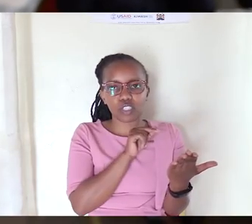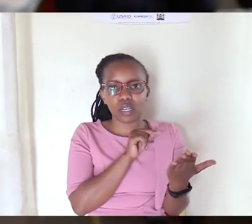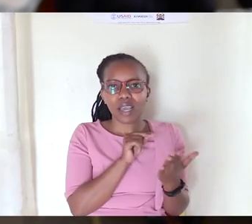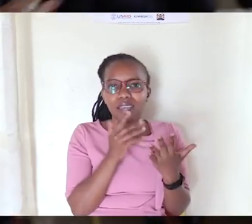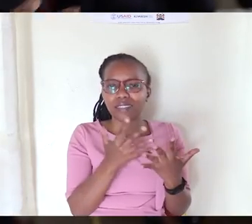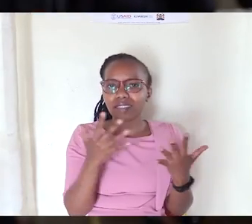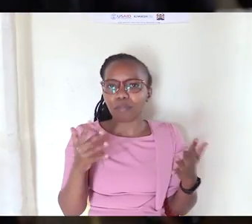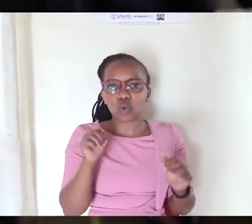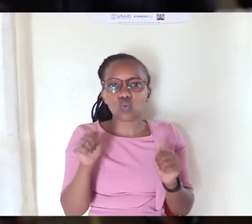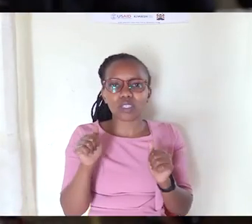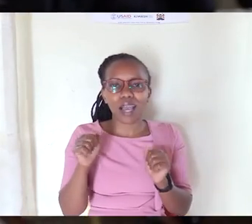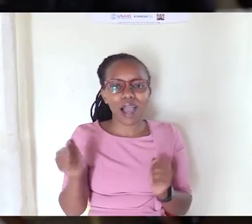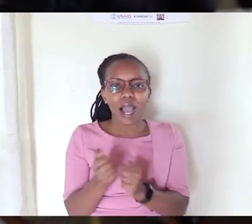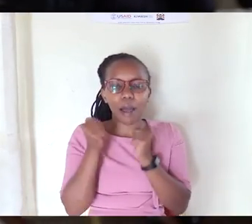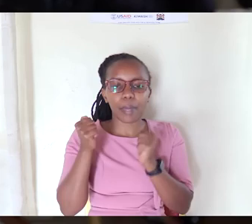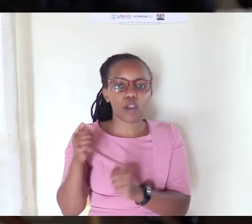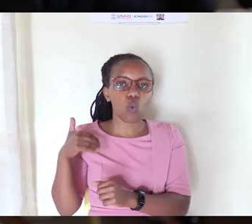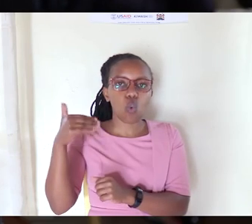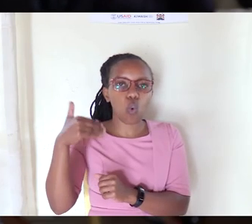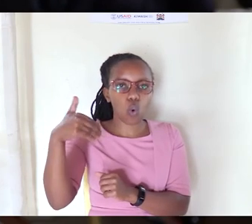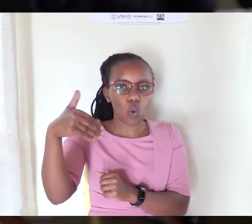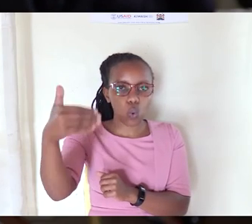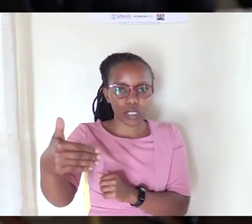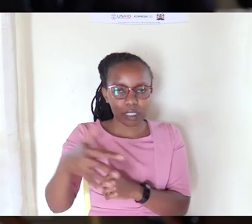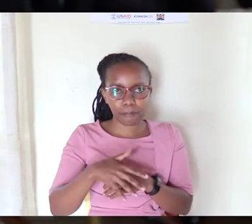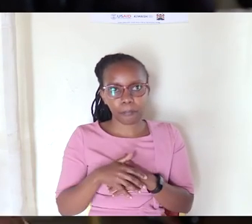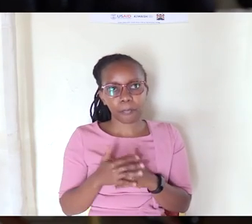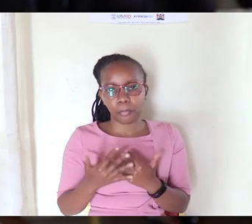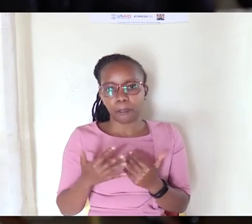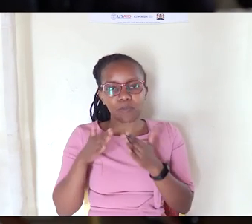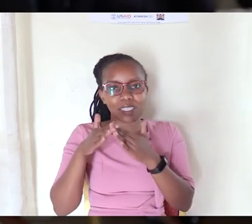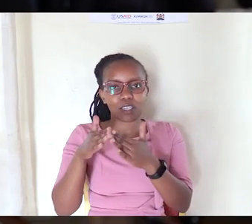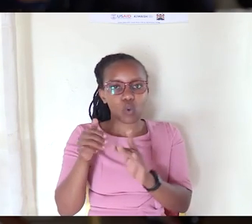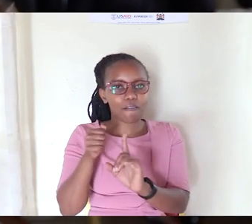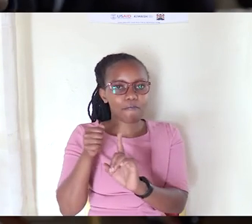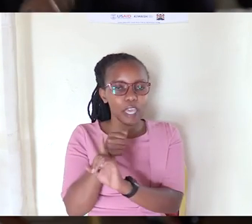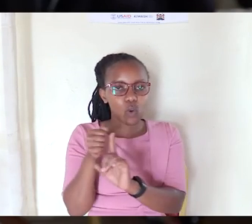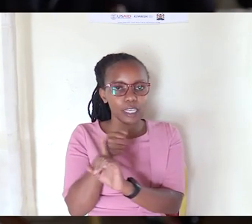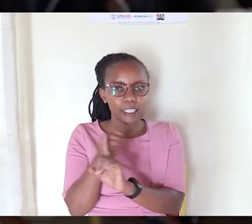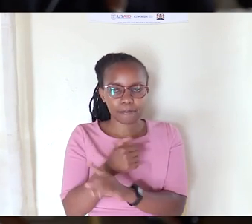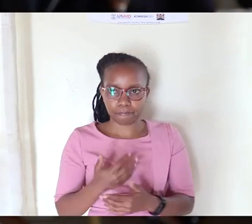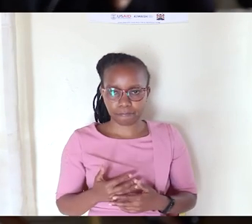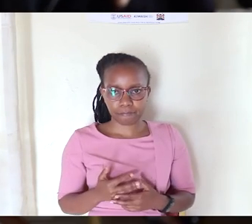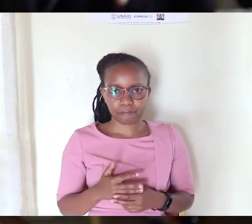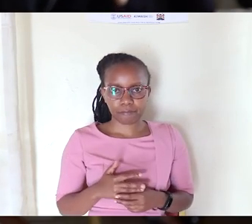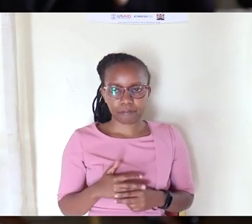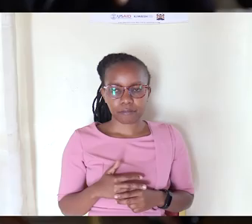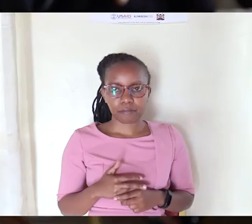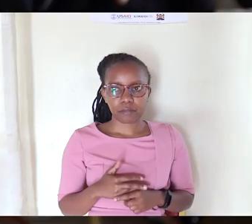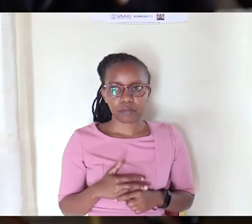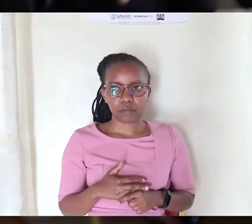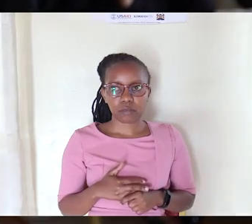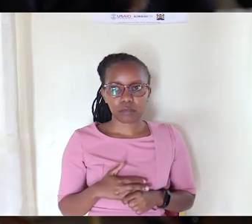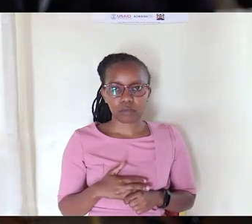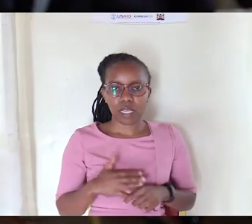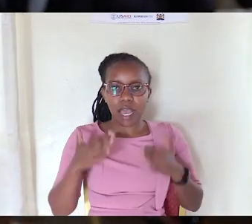trend and therefore really state-instigated sexual violence. So it is a very timely conversation. I